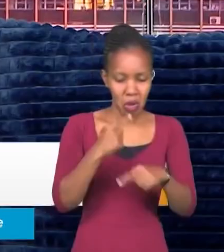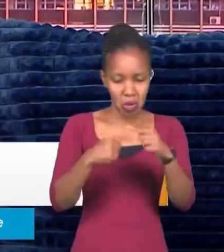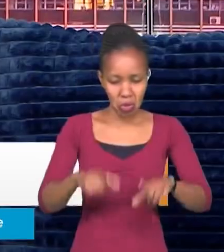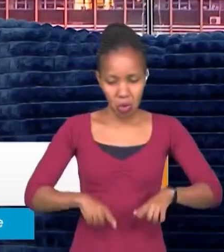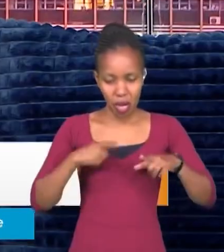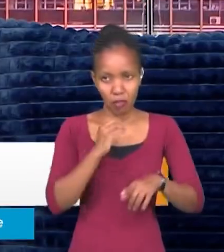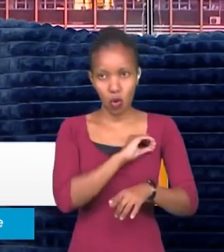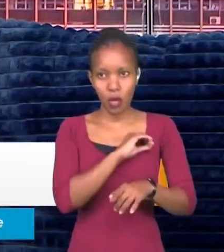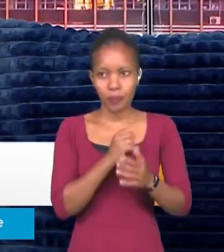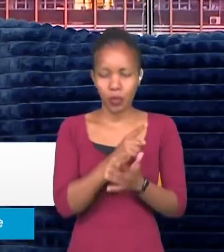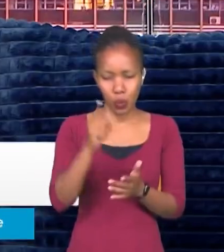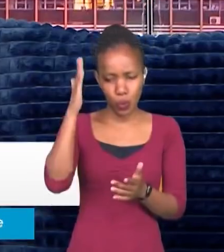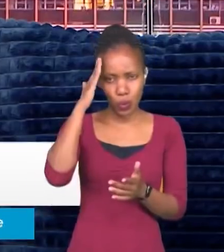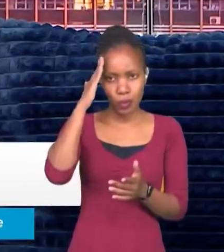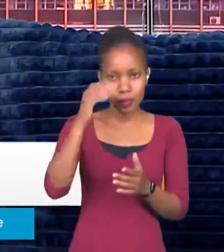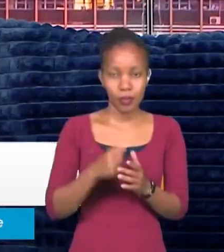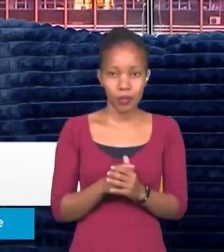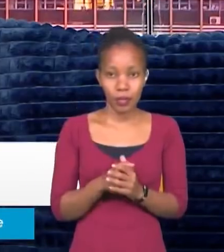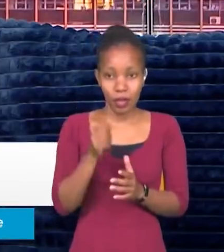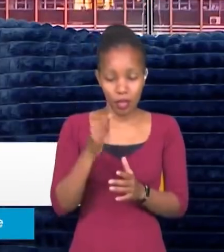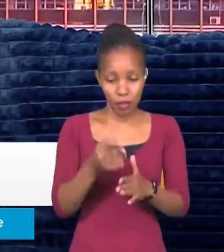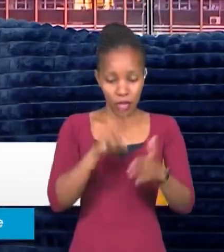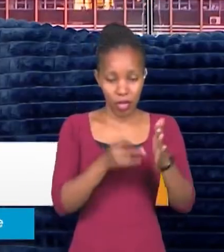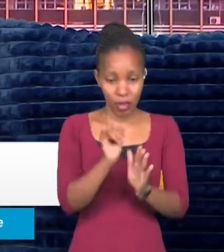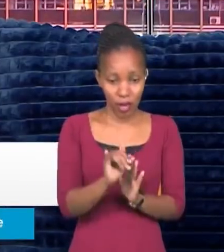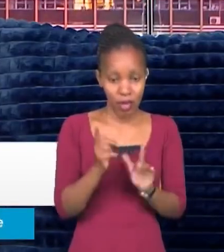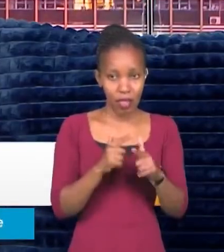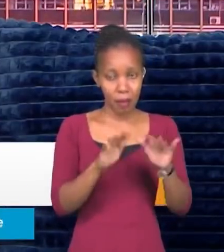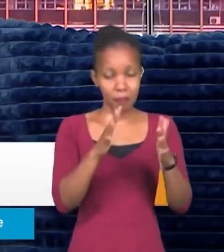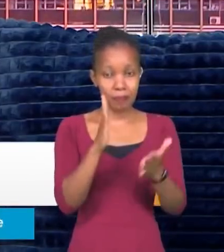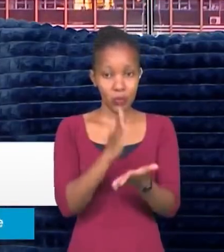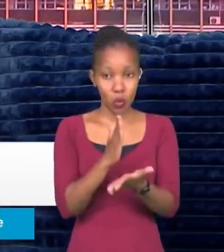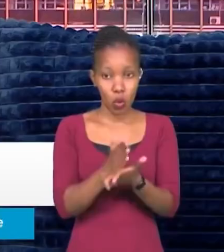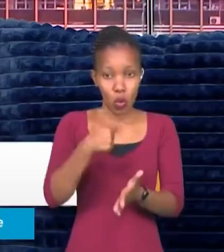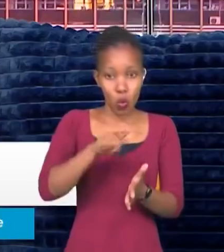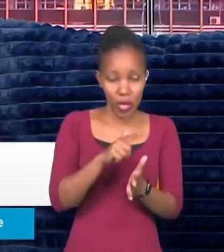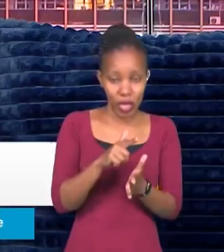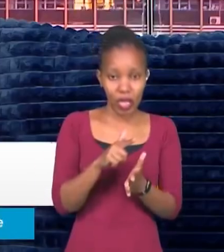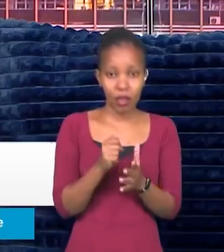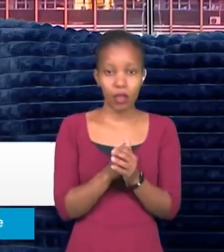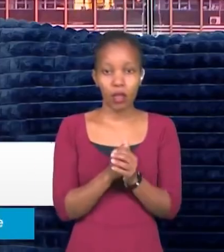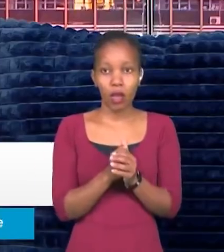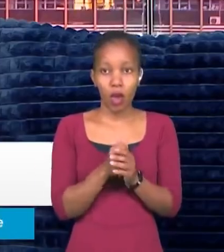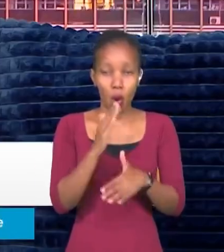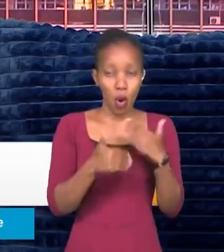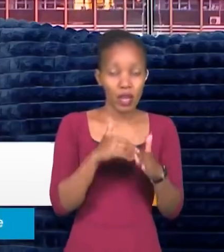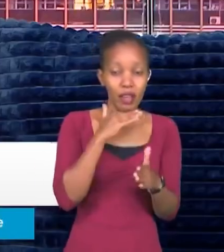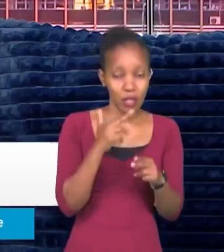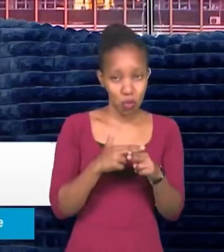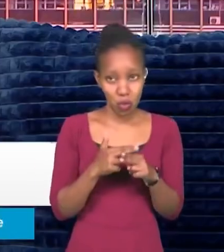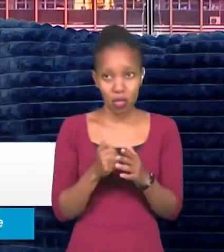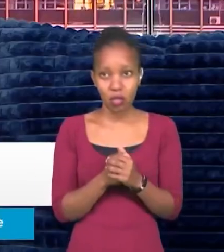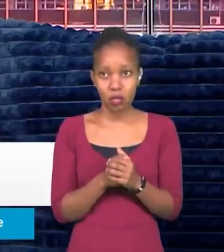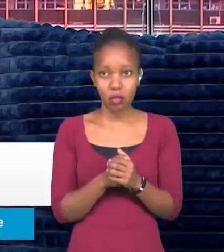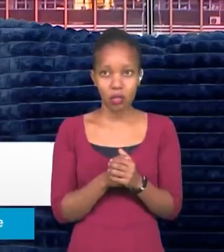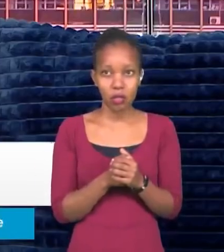life. It's true that. You know? It's true that. So if you read that, you appreciate the fact that we are all going to die. Mm-hmm. We are all